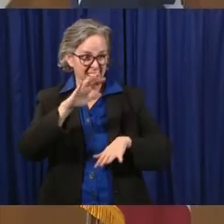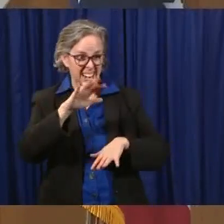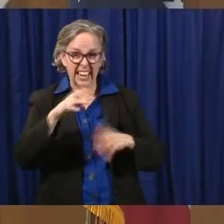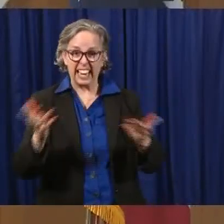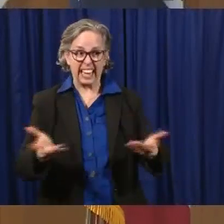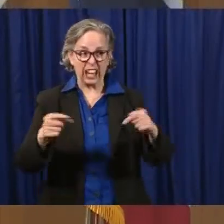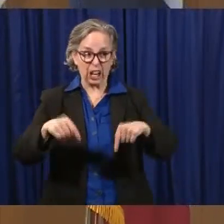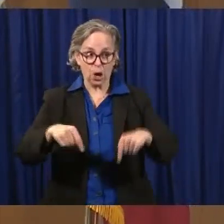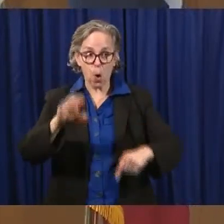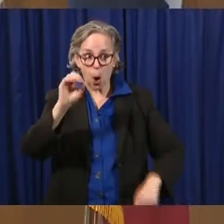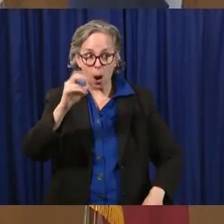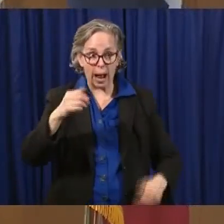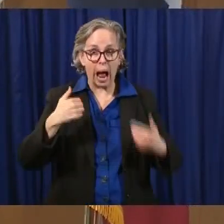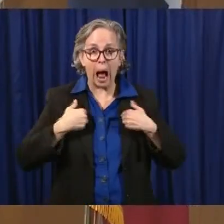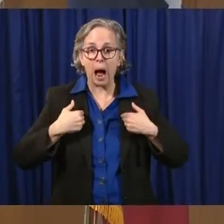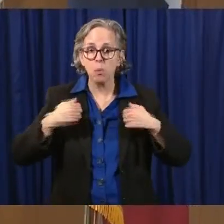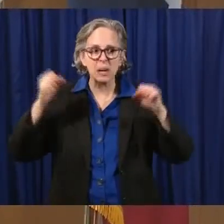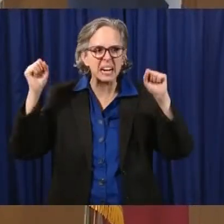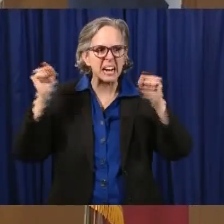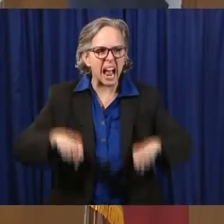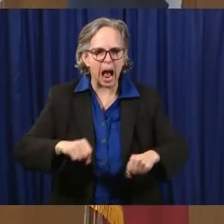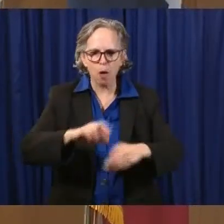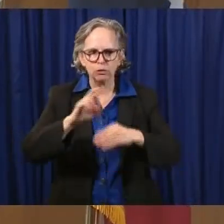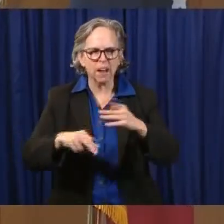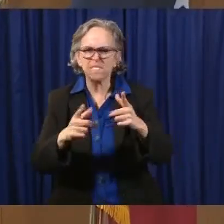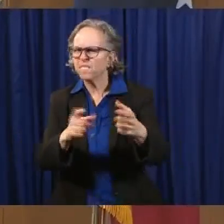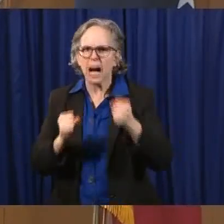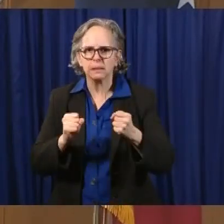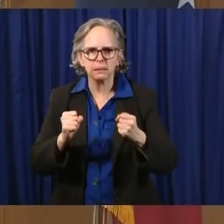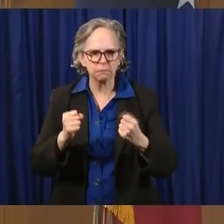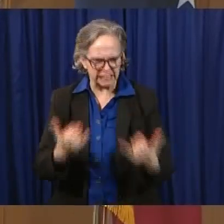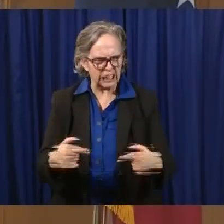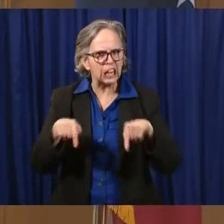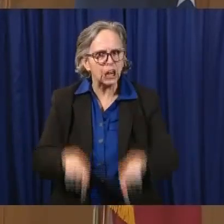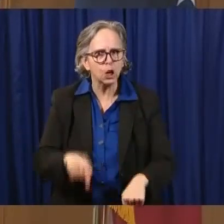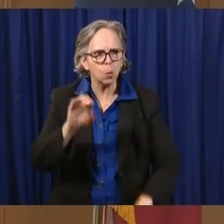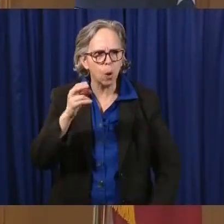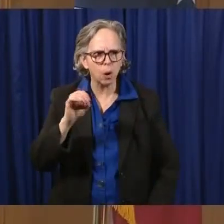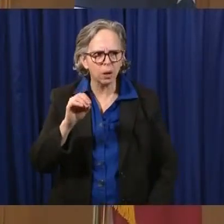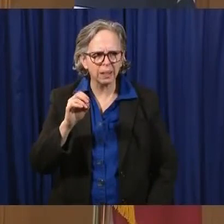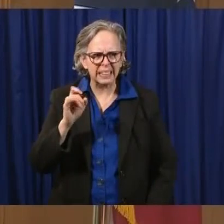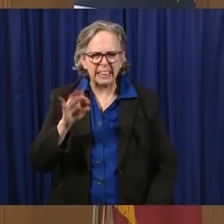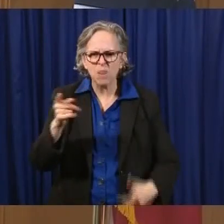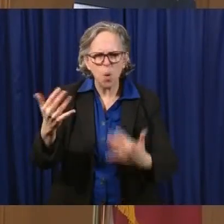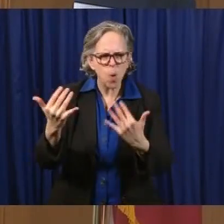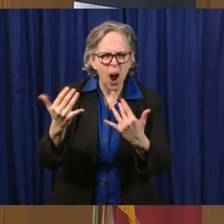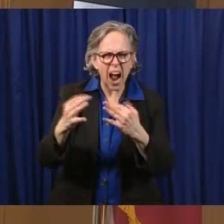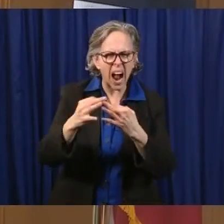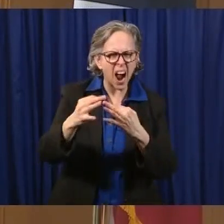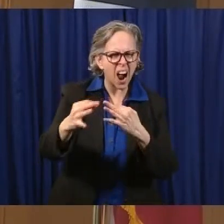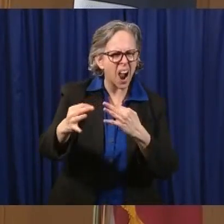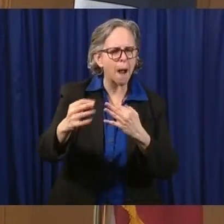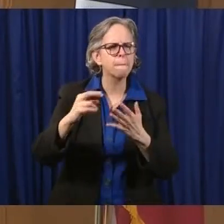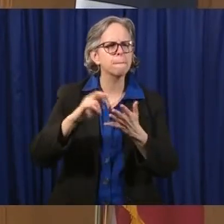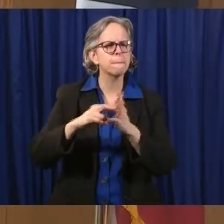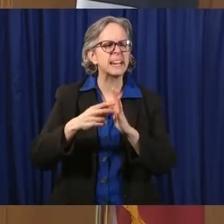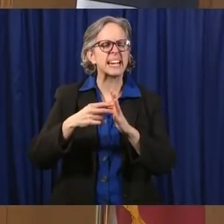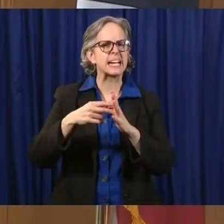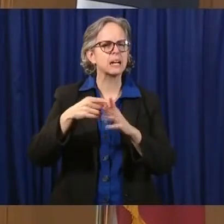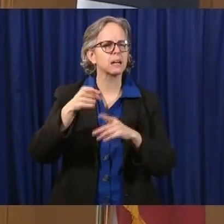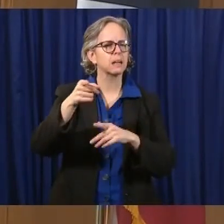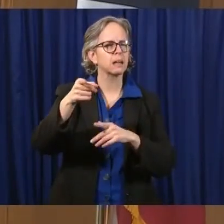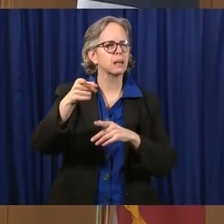tests returned quickly. If somebody is not getting it returned quickly, there is a problem that we need